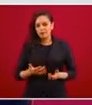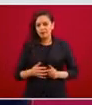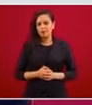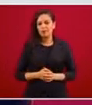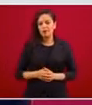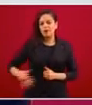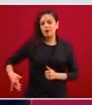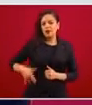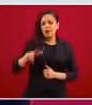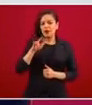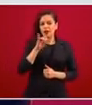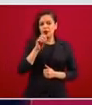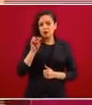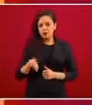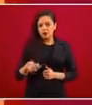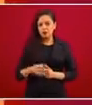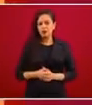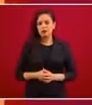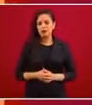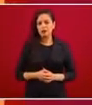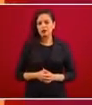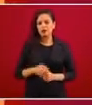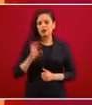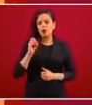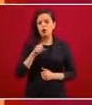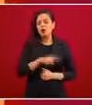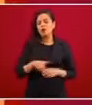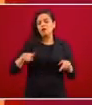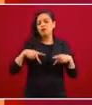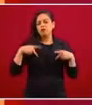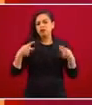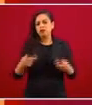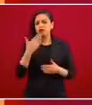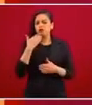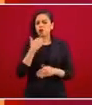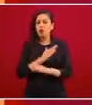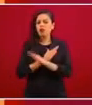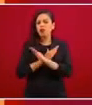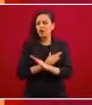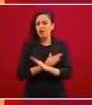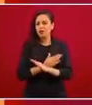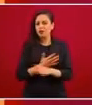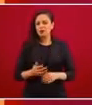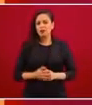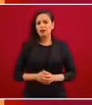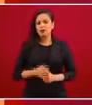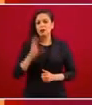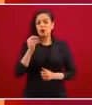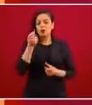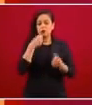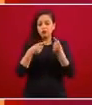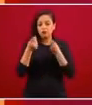kidney failure, immunosuppression of any kind, they are at a higher risk.